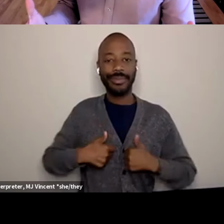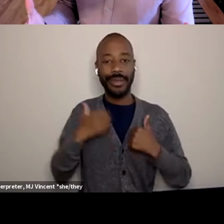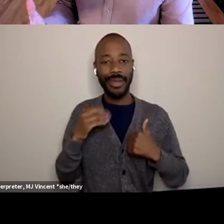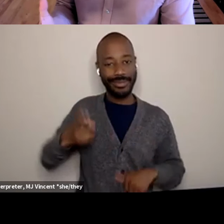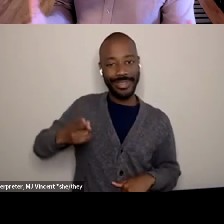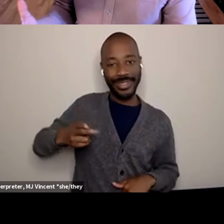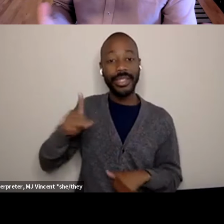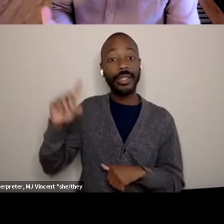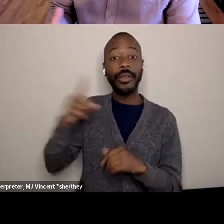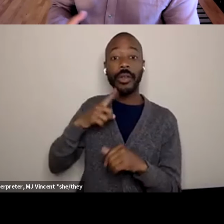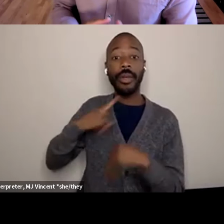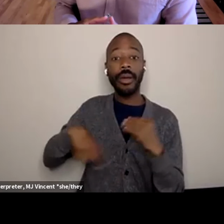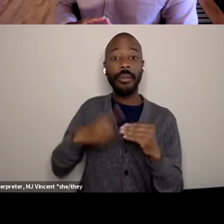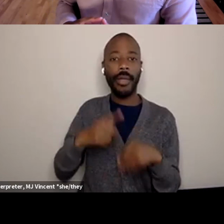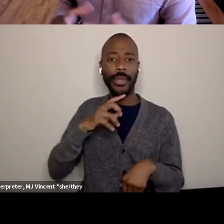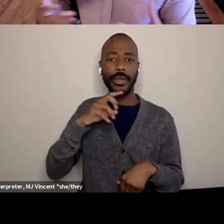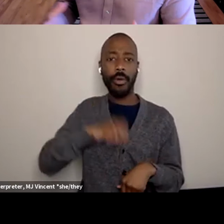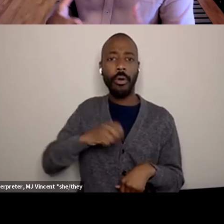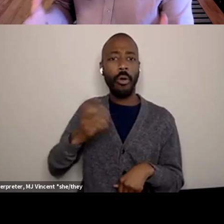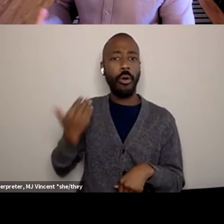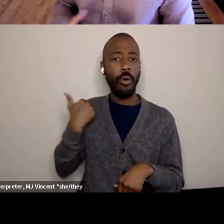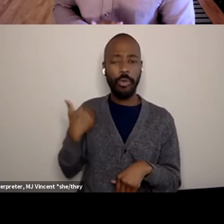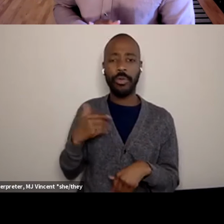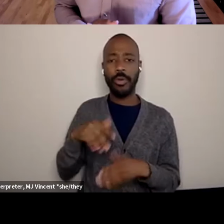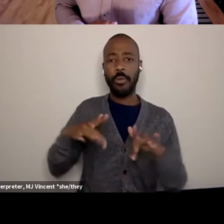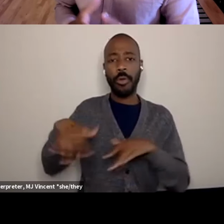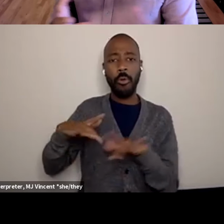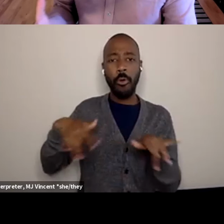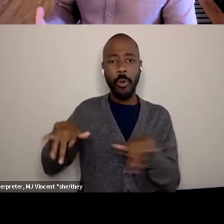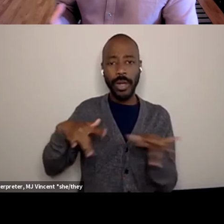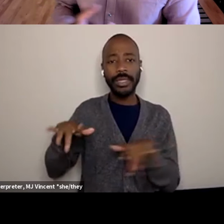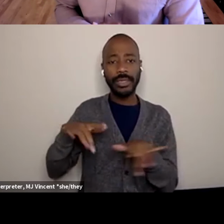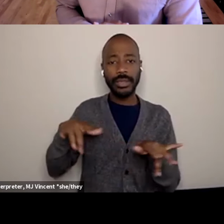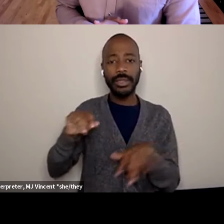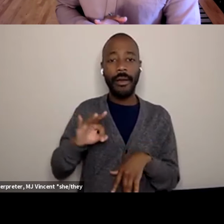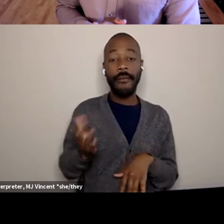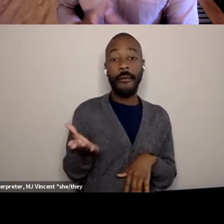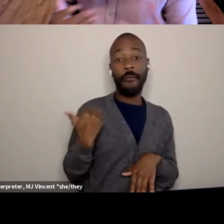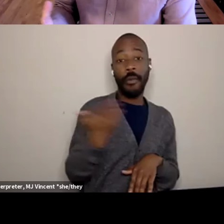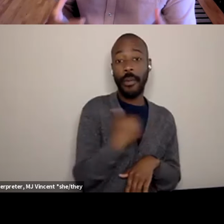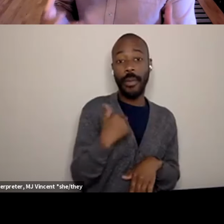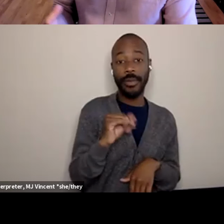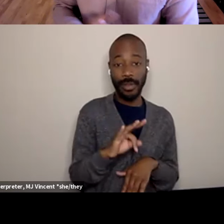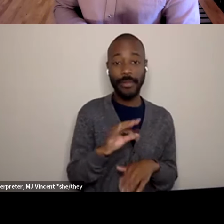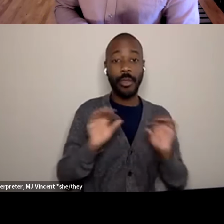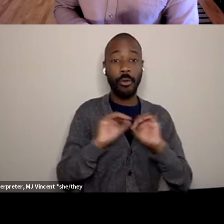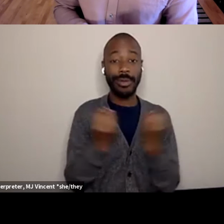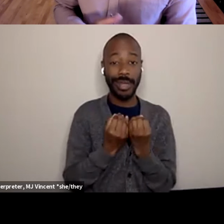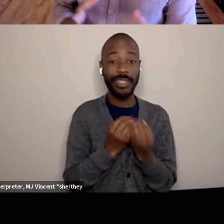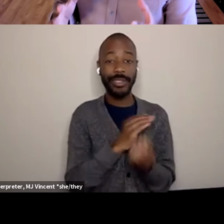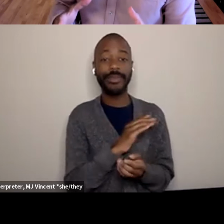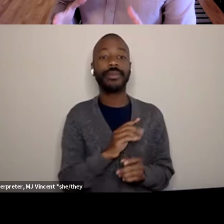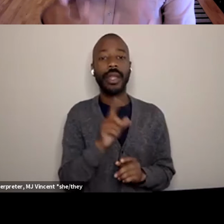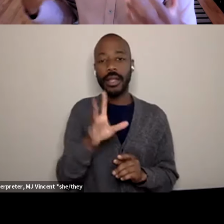old recordings from Asala. This is Carter G. Woodson's organization. She had these old recordings of former members of the organization talking about their relationship to